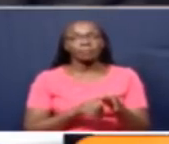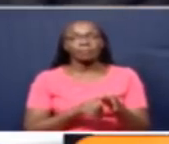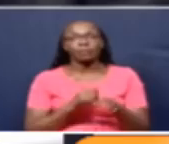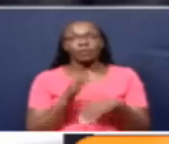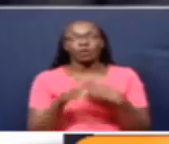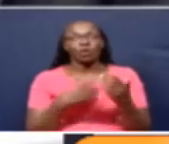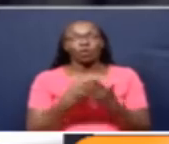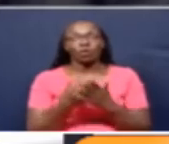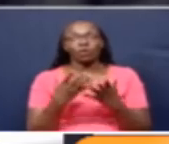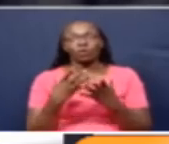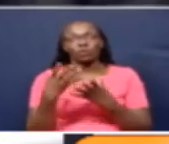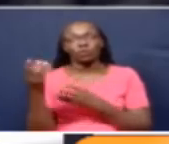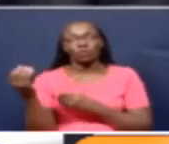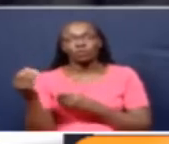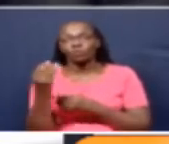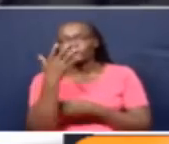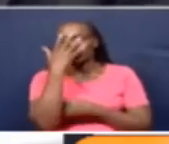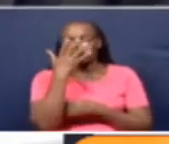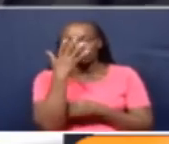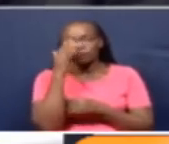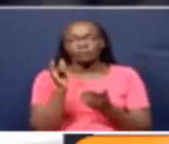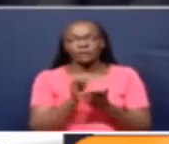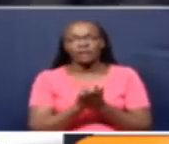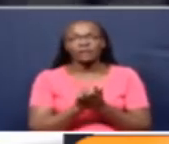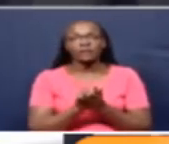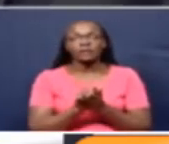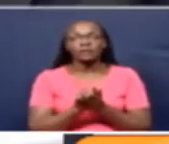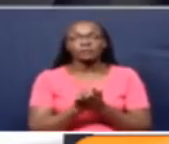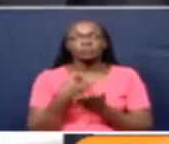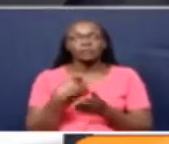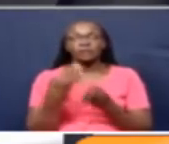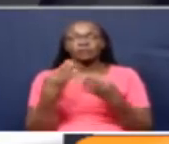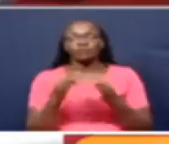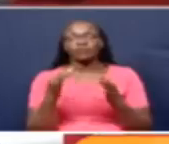unchain my heart, baby. Set me free. Oh.